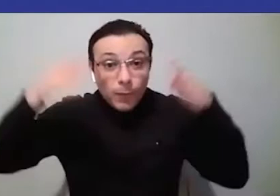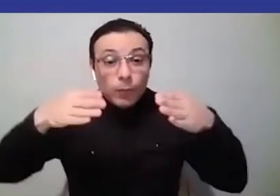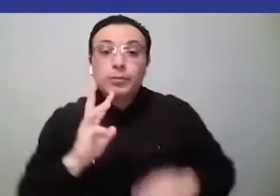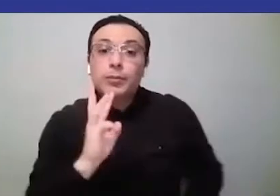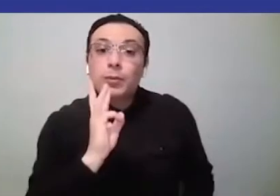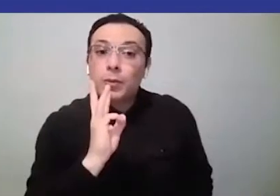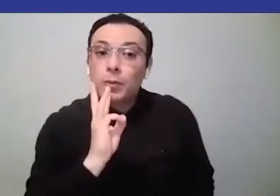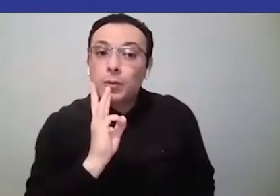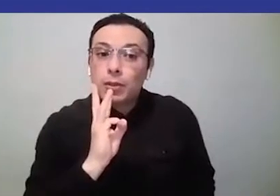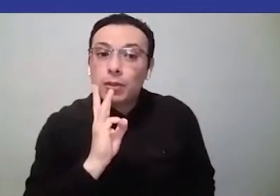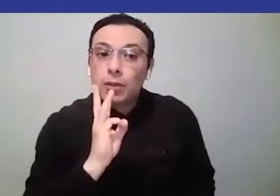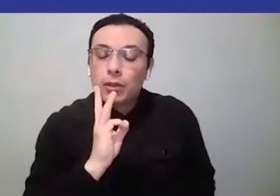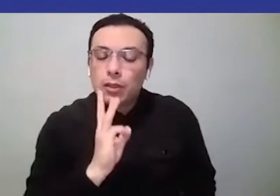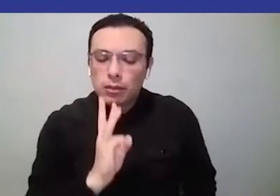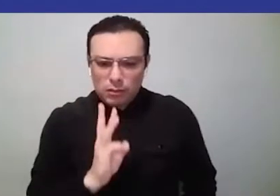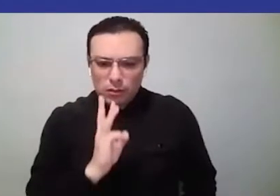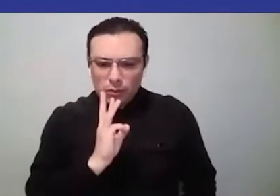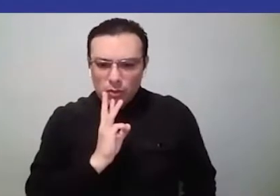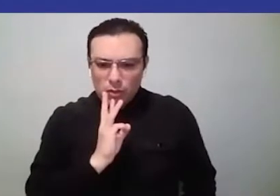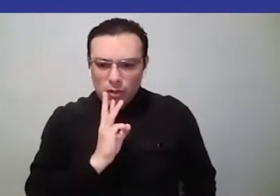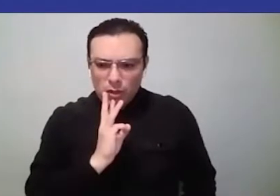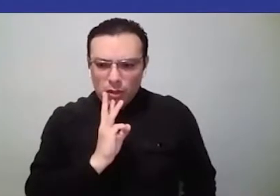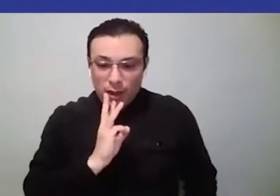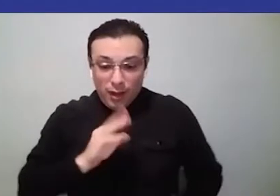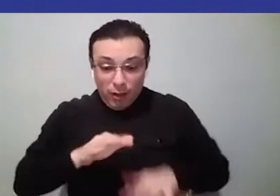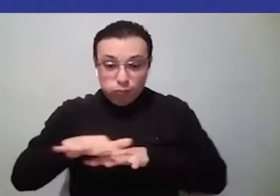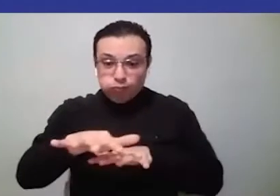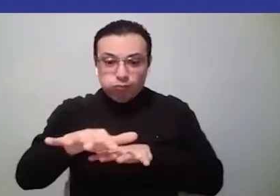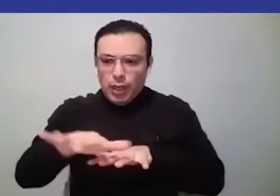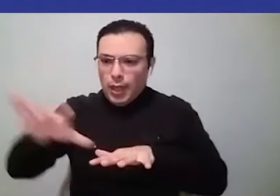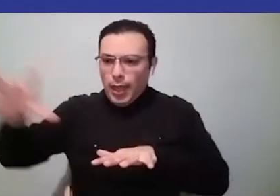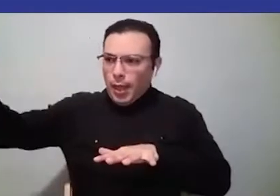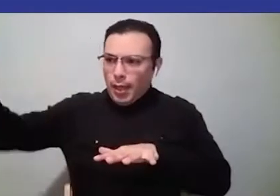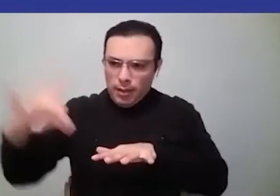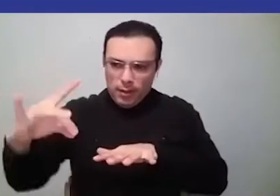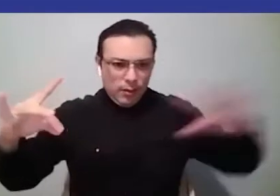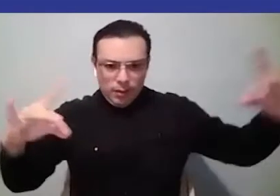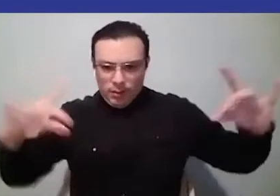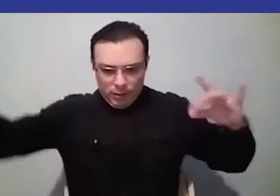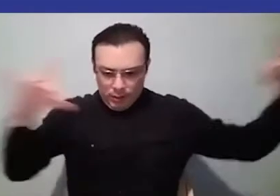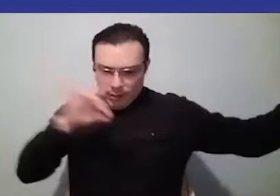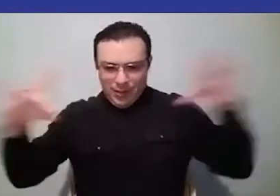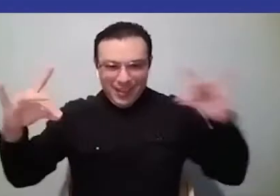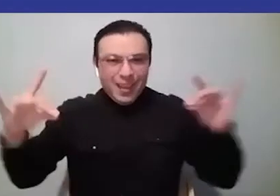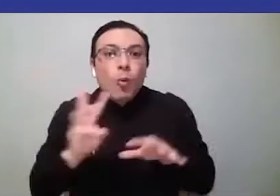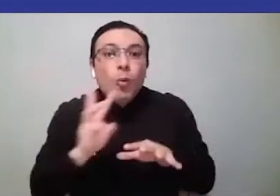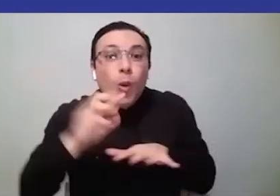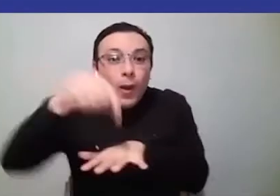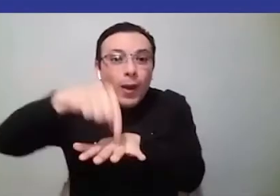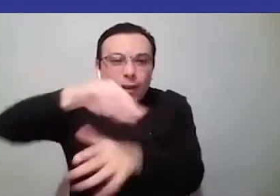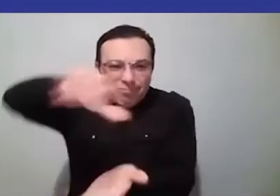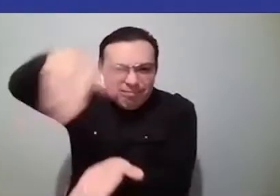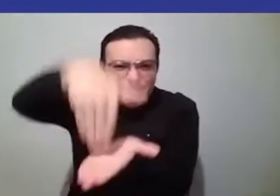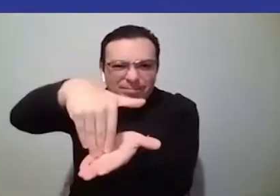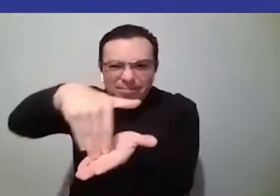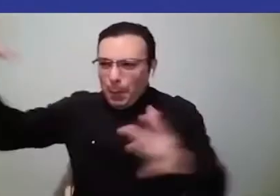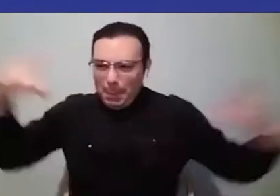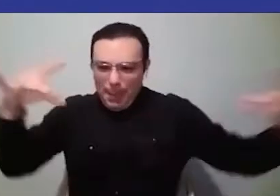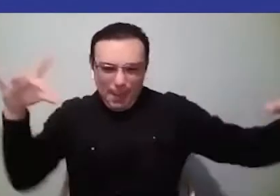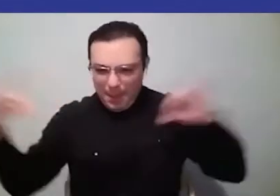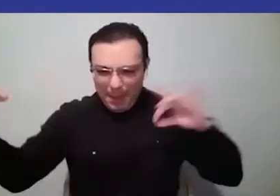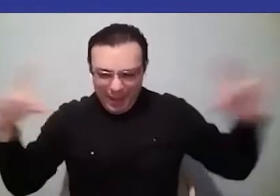water connects everything in relation with each other. And by the time I had finished this tape, I felt